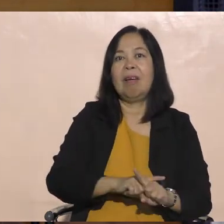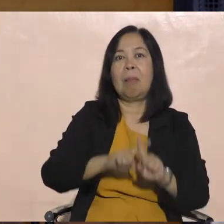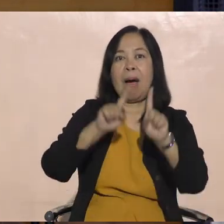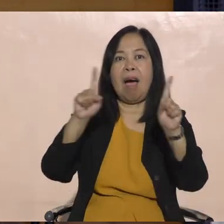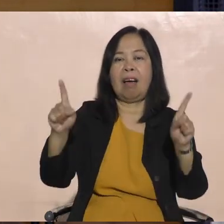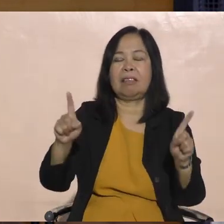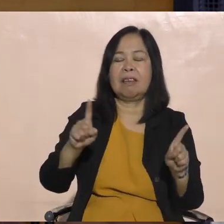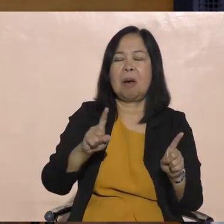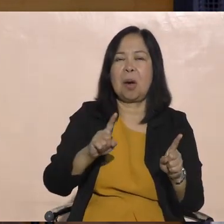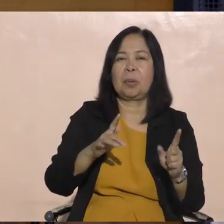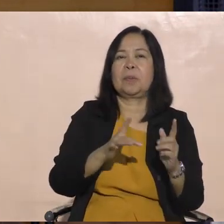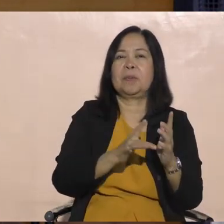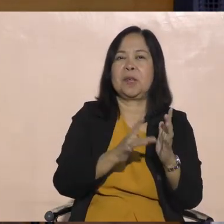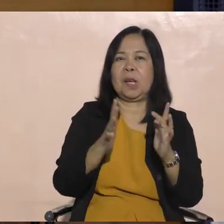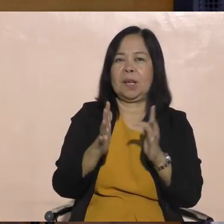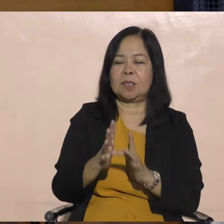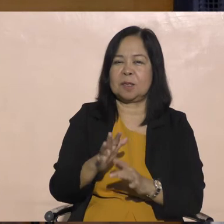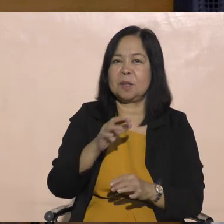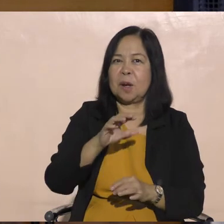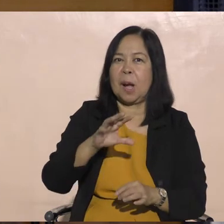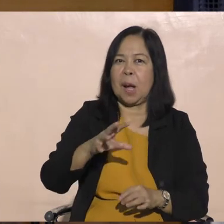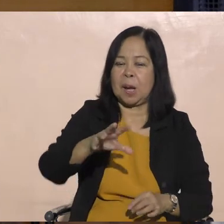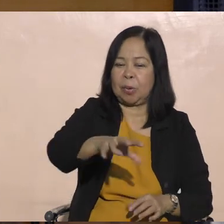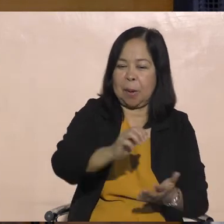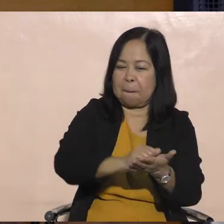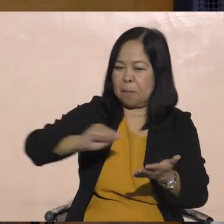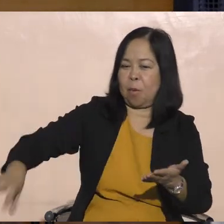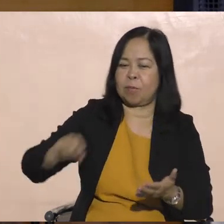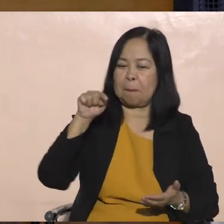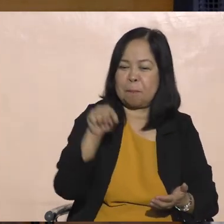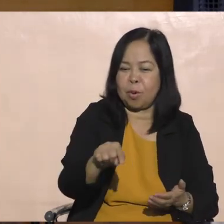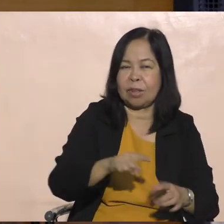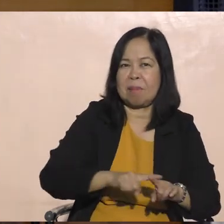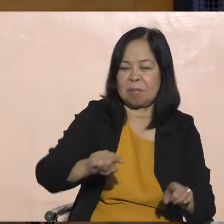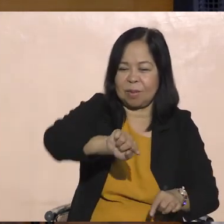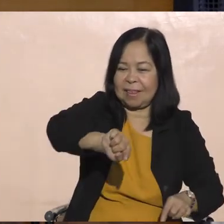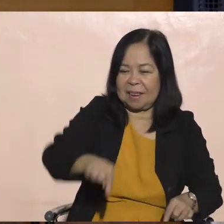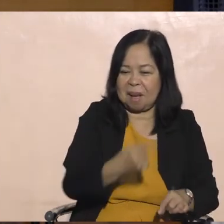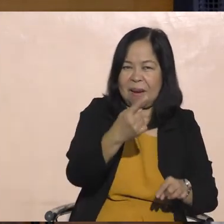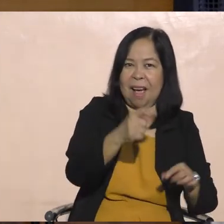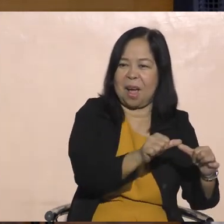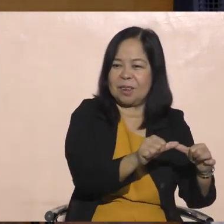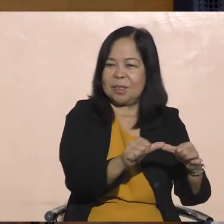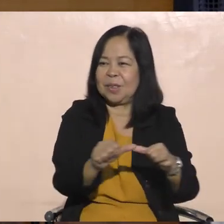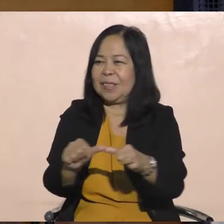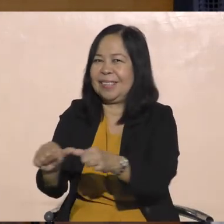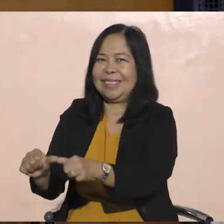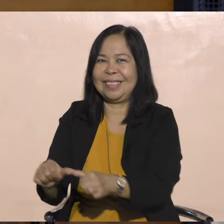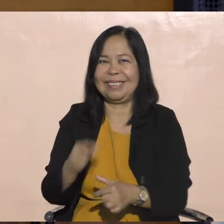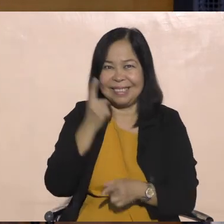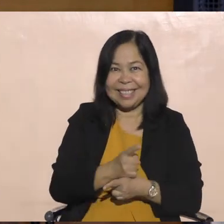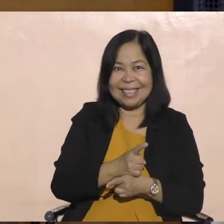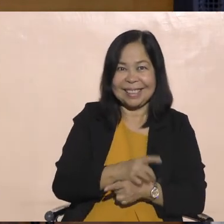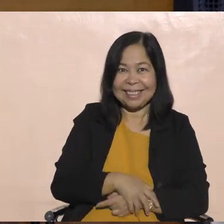functioning. The rotting skin is made new again. Hallelujah. Do not put a period where God put a